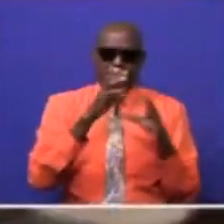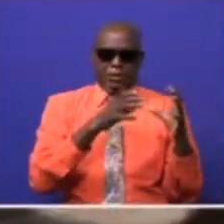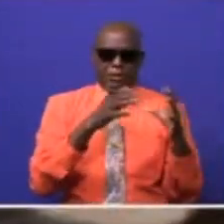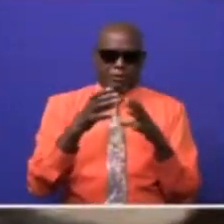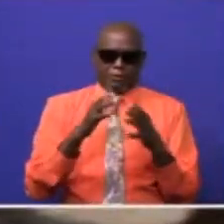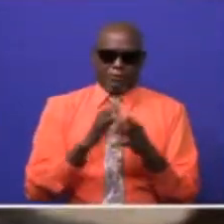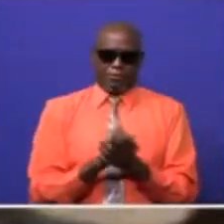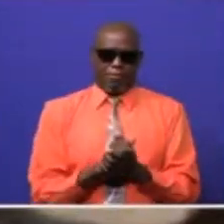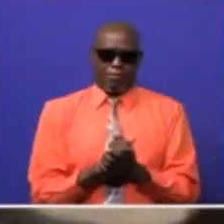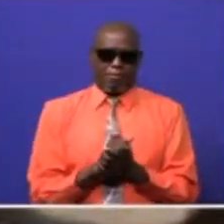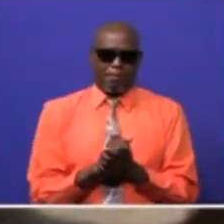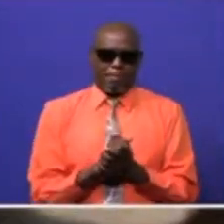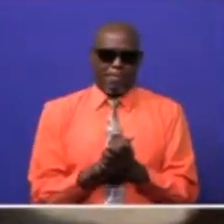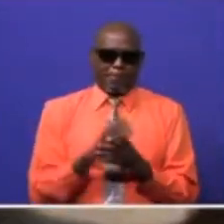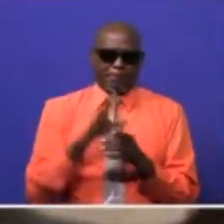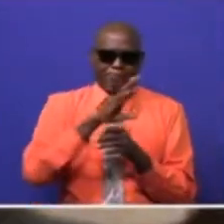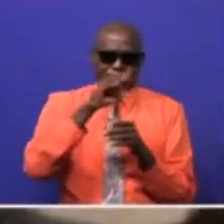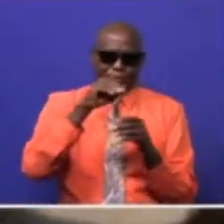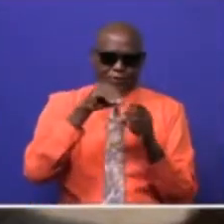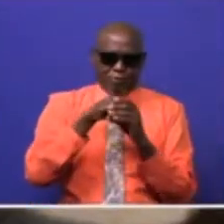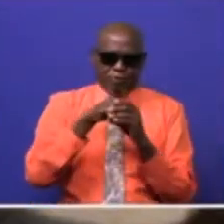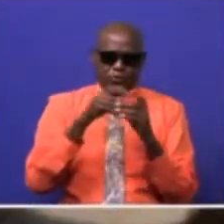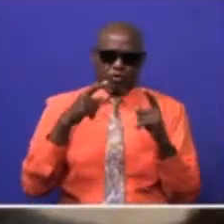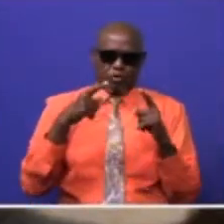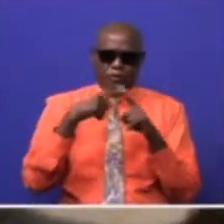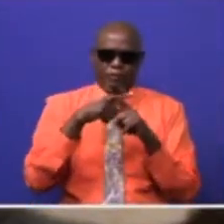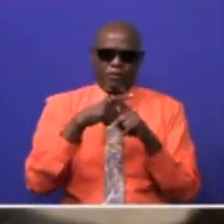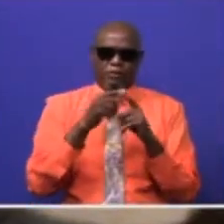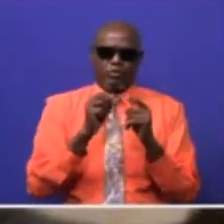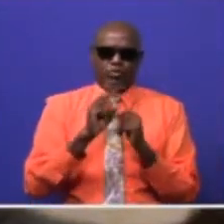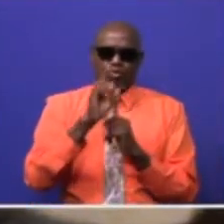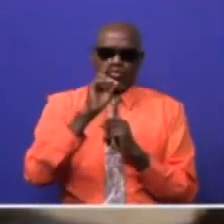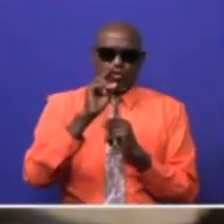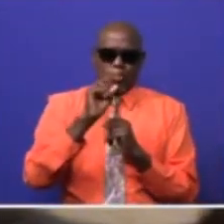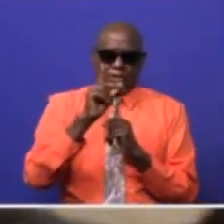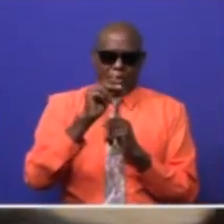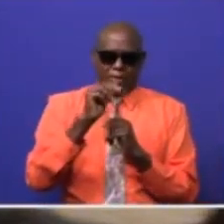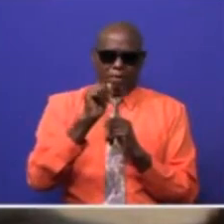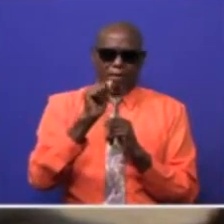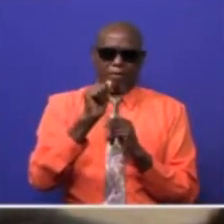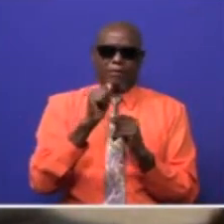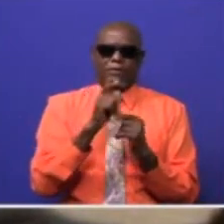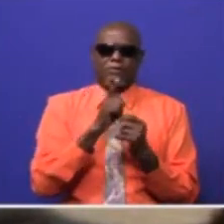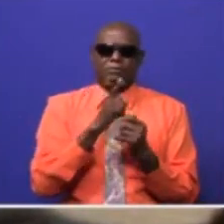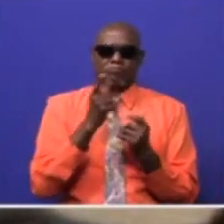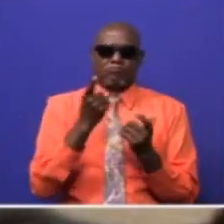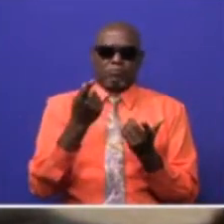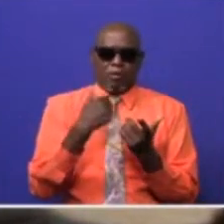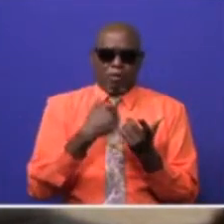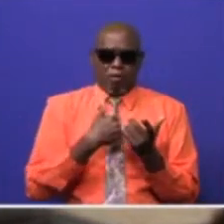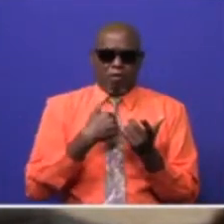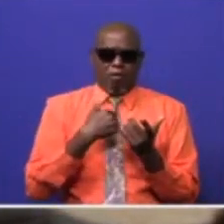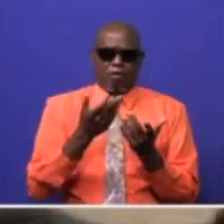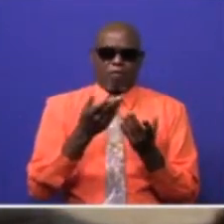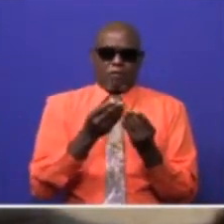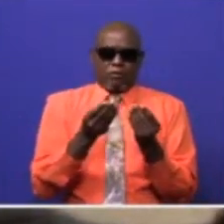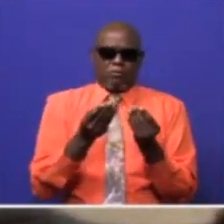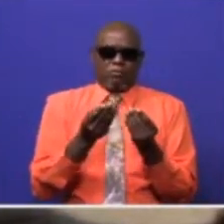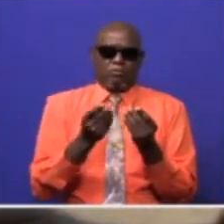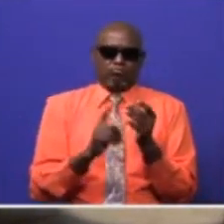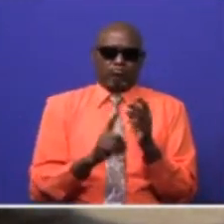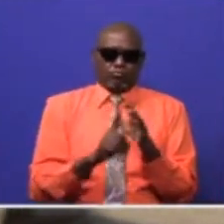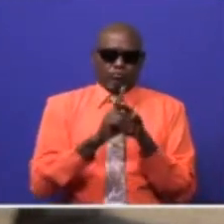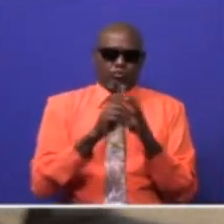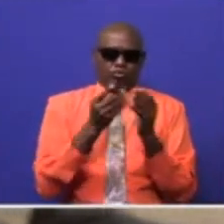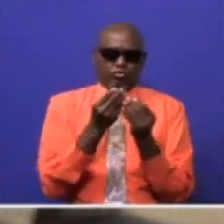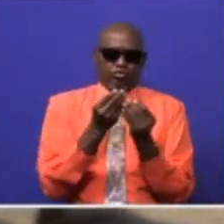Amid this internal party conflict, UDA has come forward to address the self-proclaimed SG of the party, Joe Khalende, and has insisted that